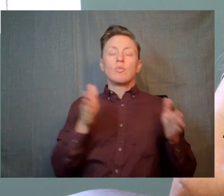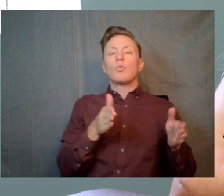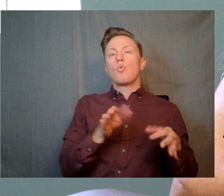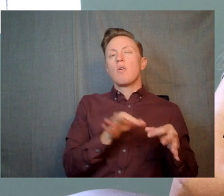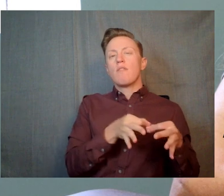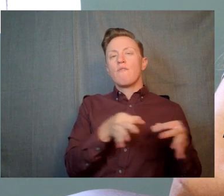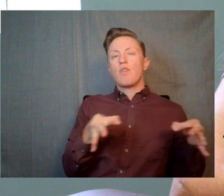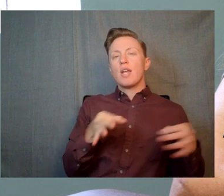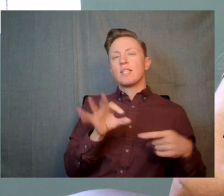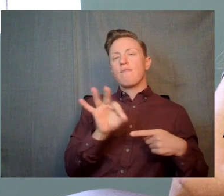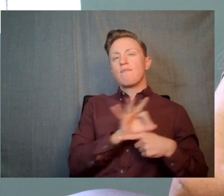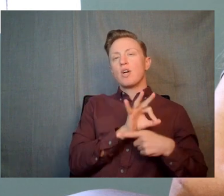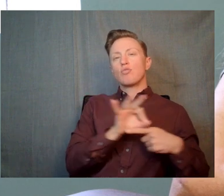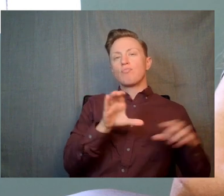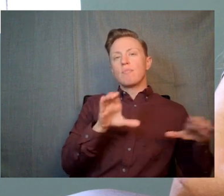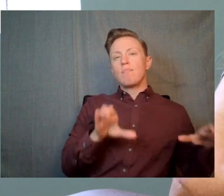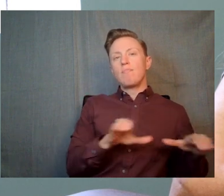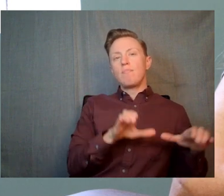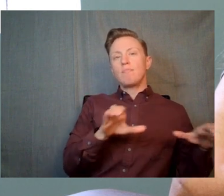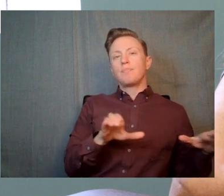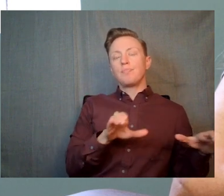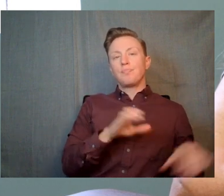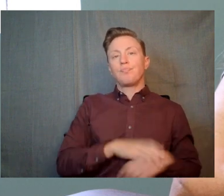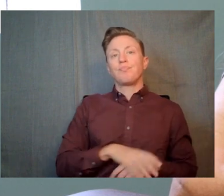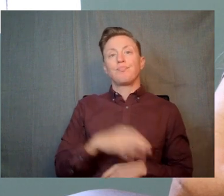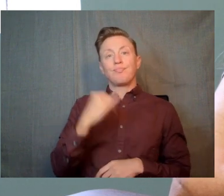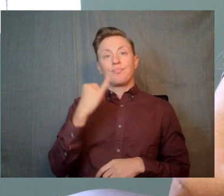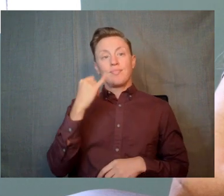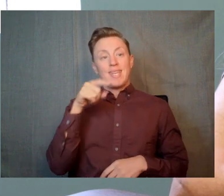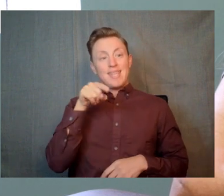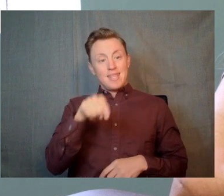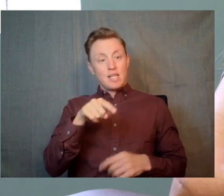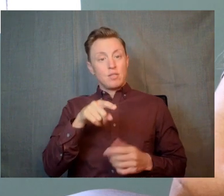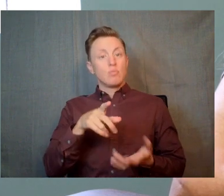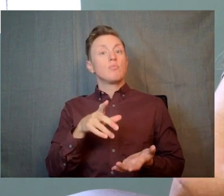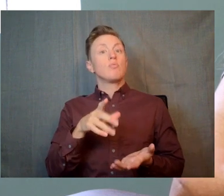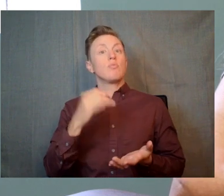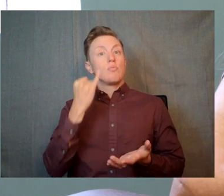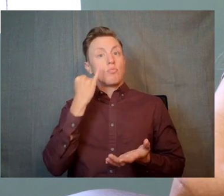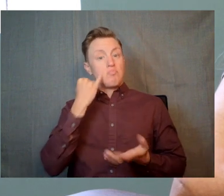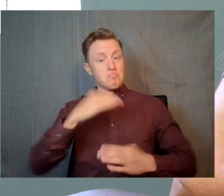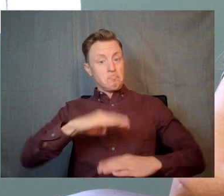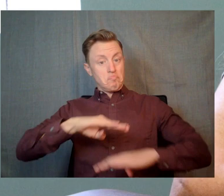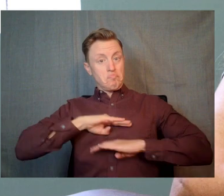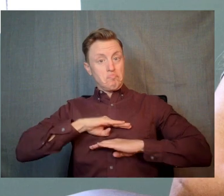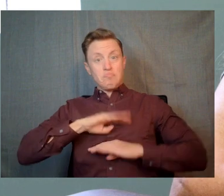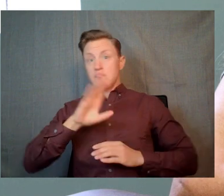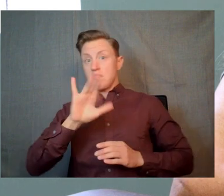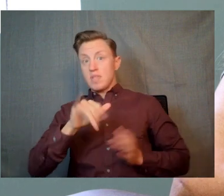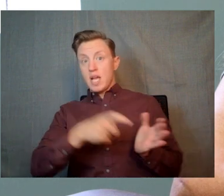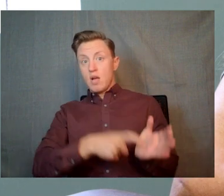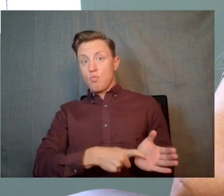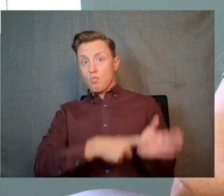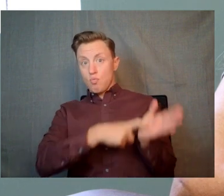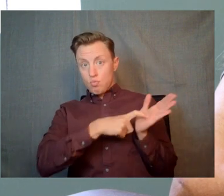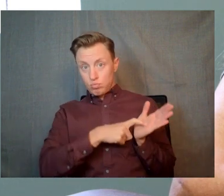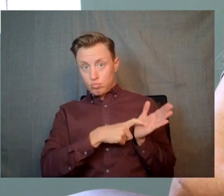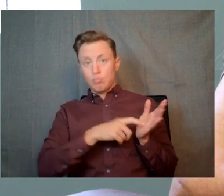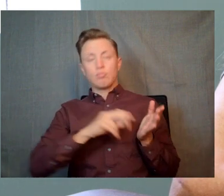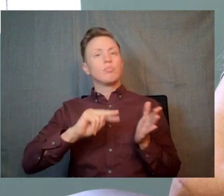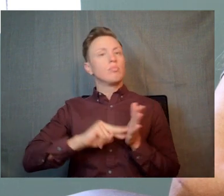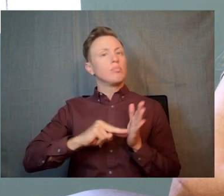functional activities, again, to meet the level of care required to receive